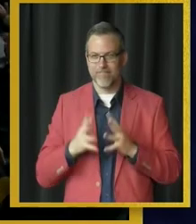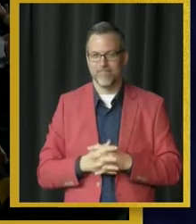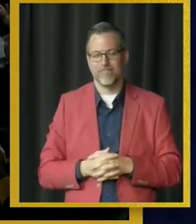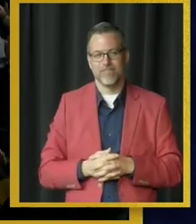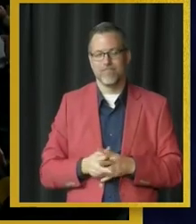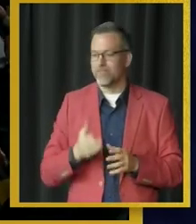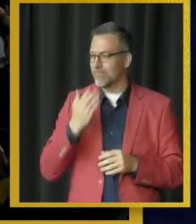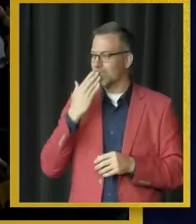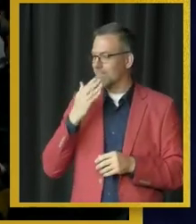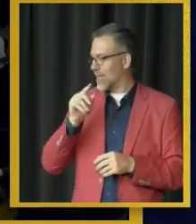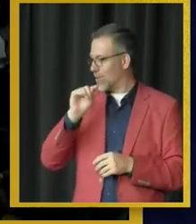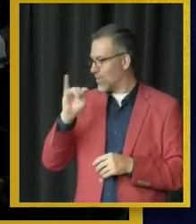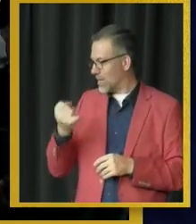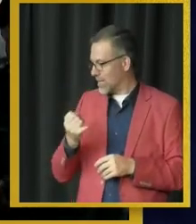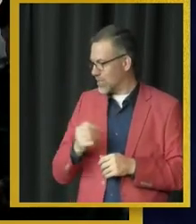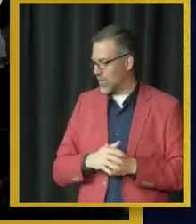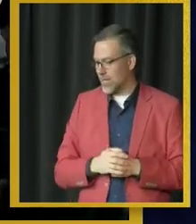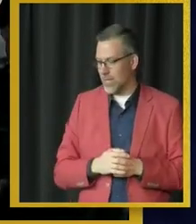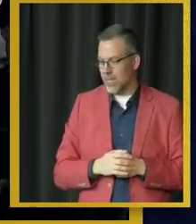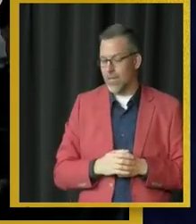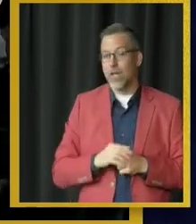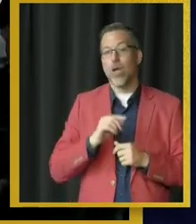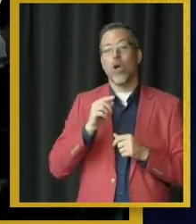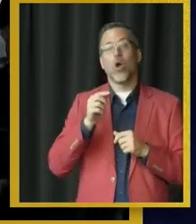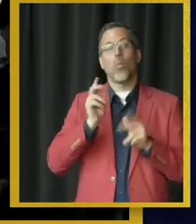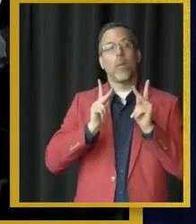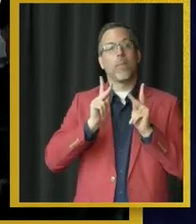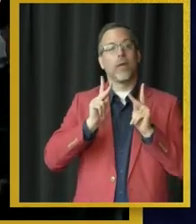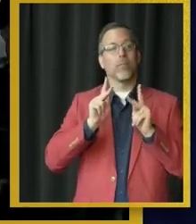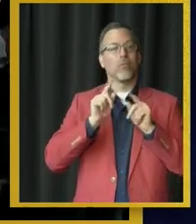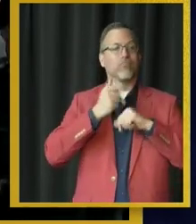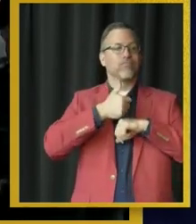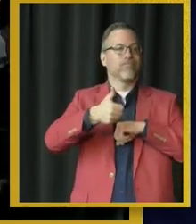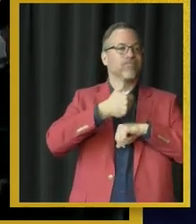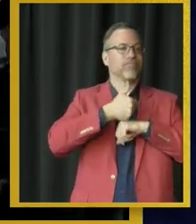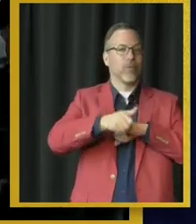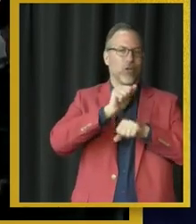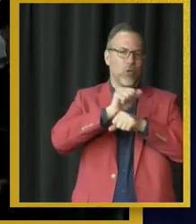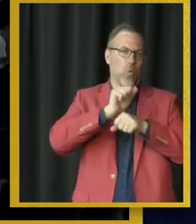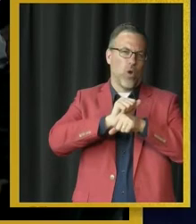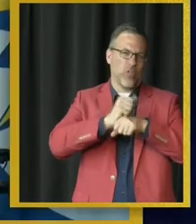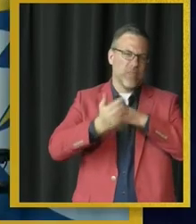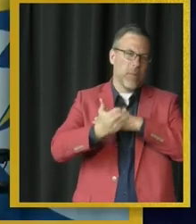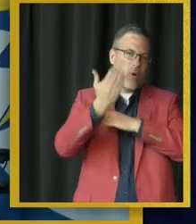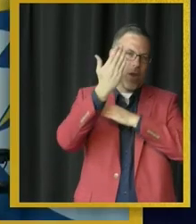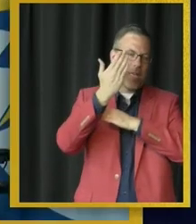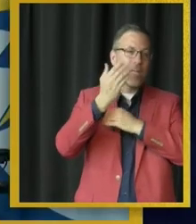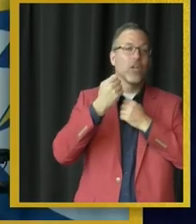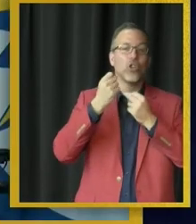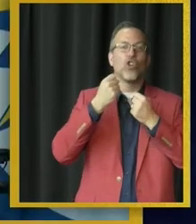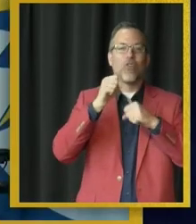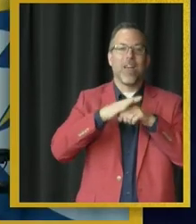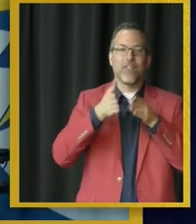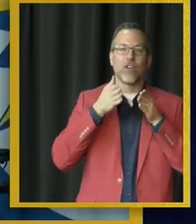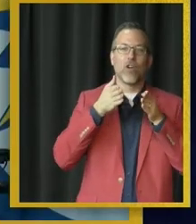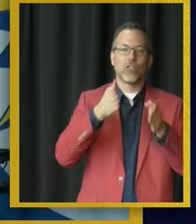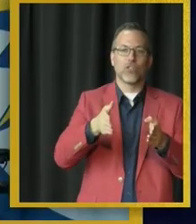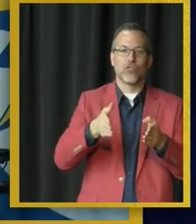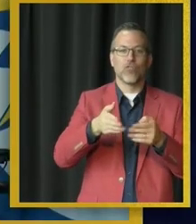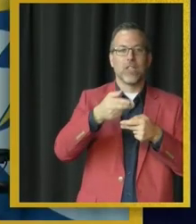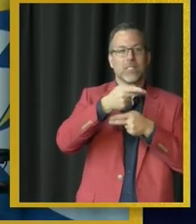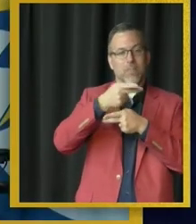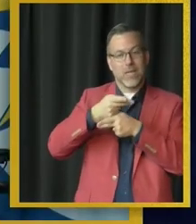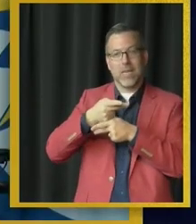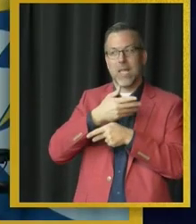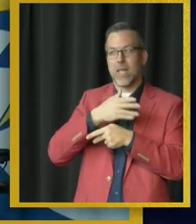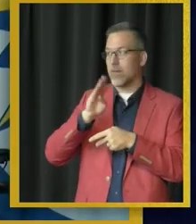Thank you, TJ. Now, as Nashvillians commute to work, getting a little bit further along in the day, they're driving on streets maintained by our hardworking